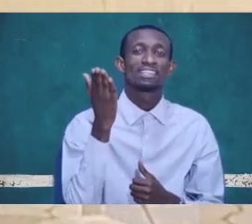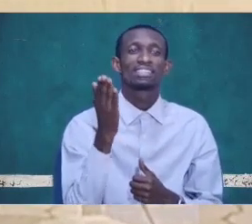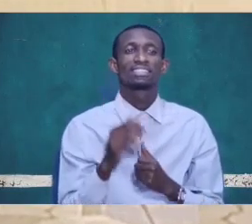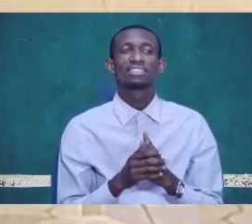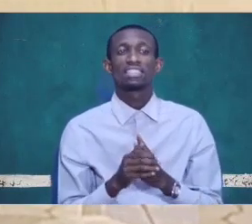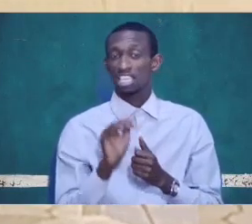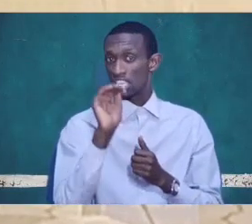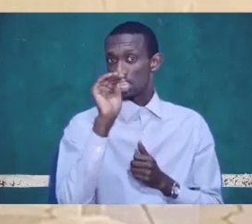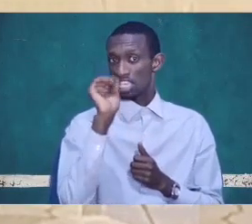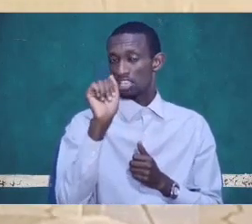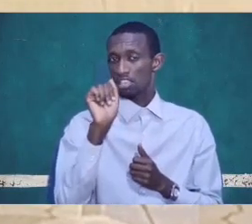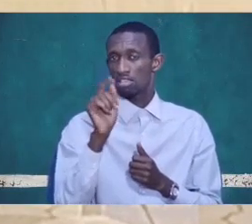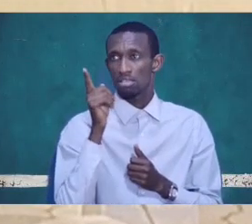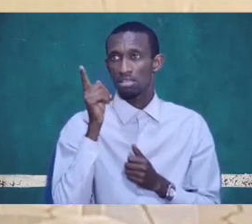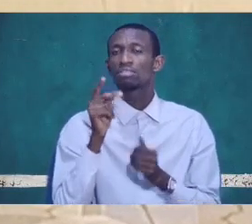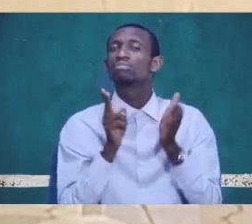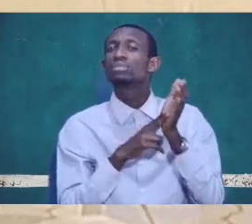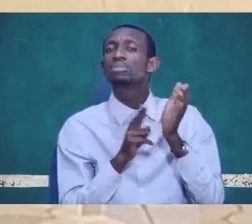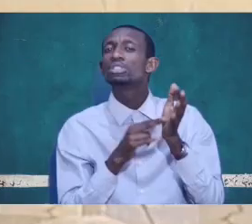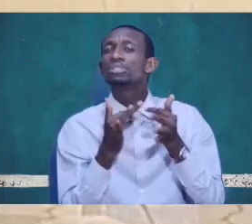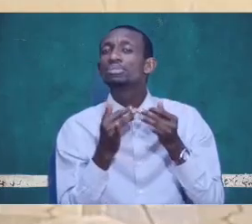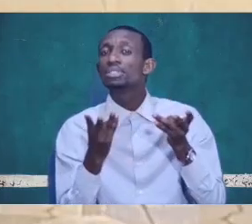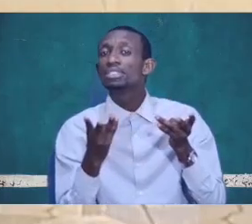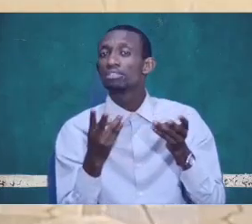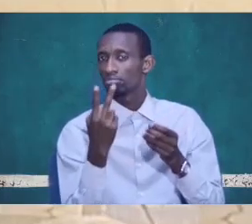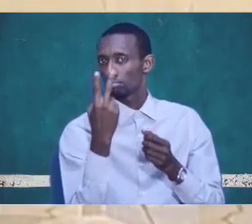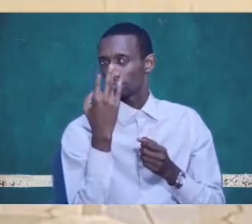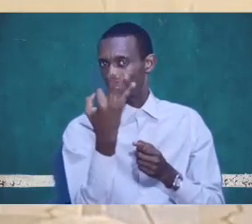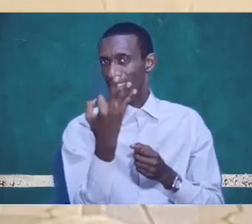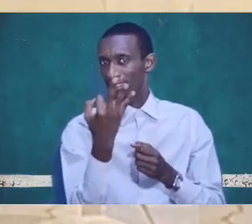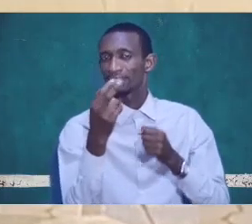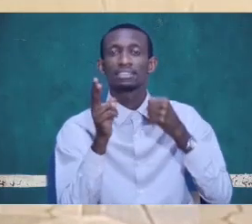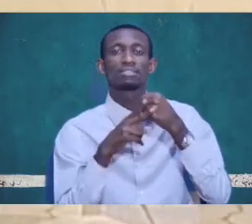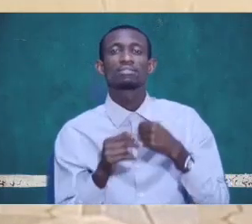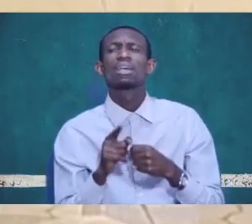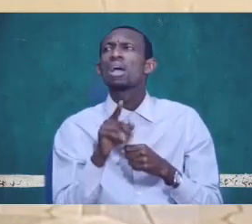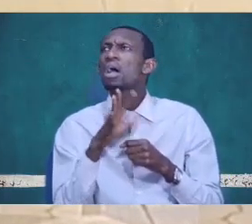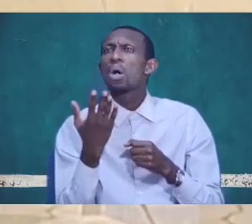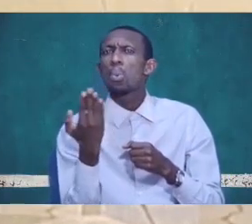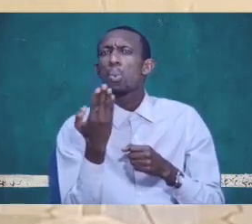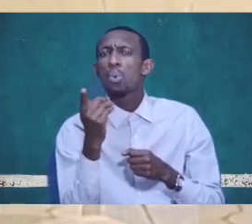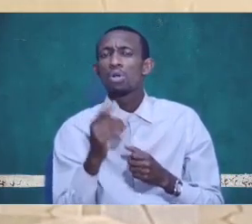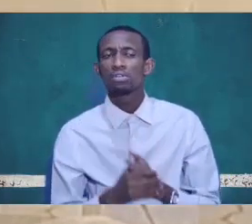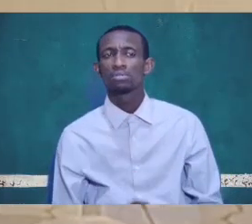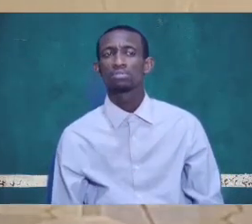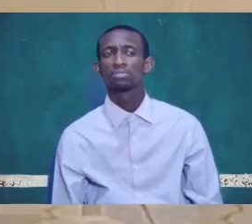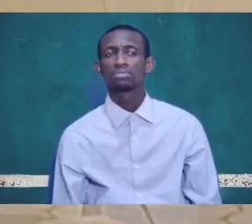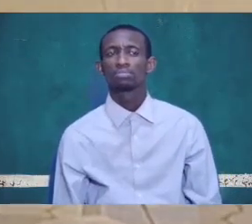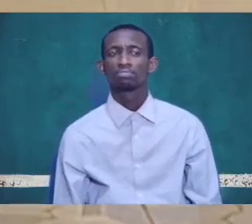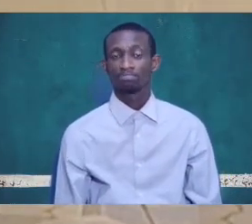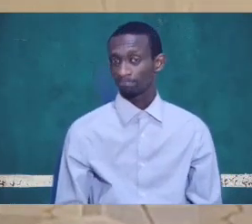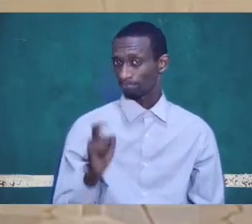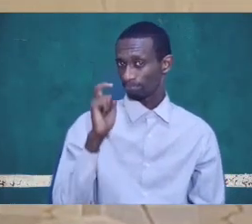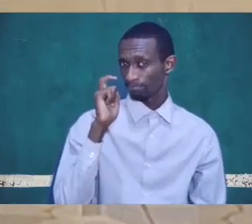mass number for that X is 37. And how do we represent it? It will be